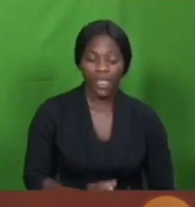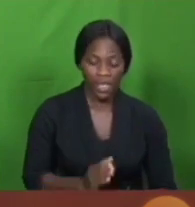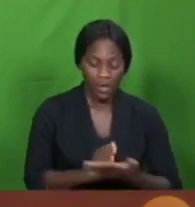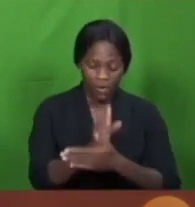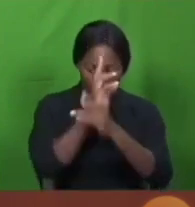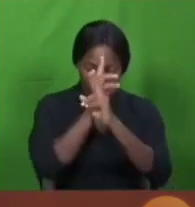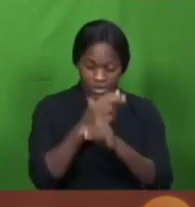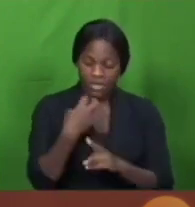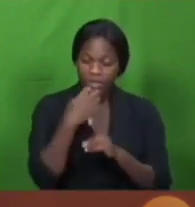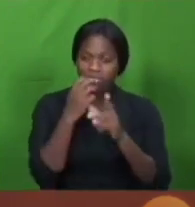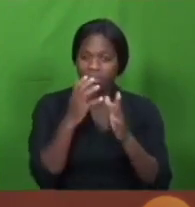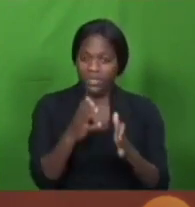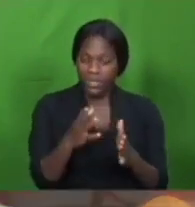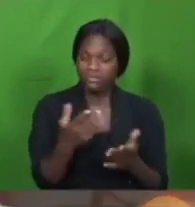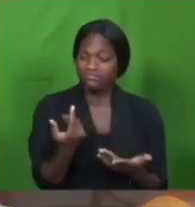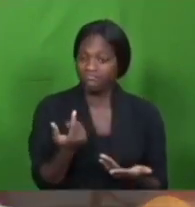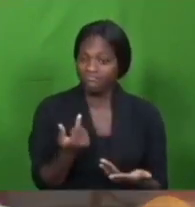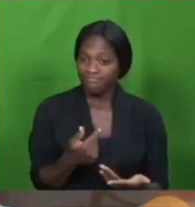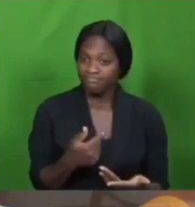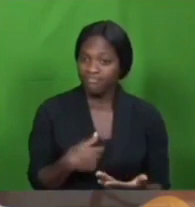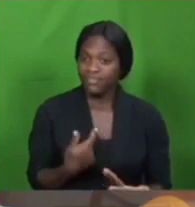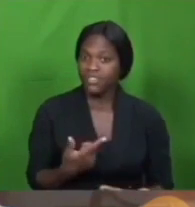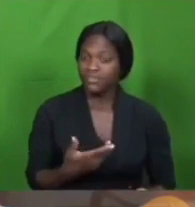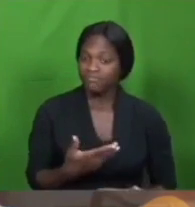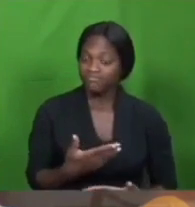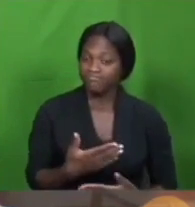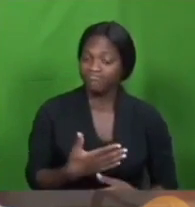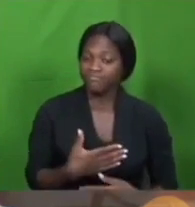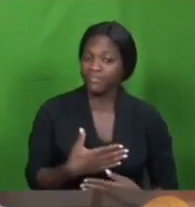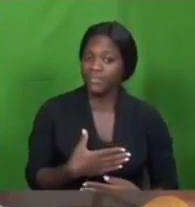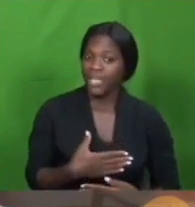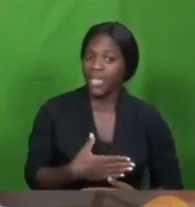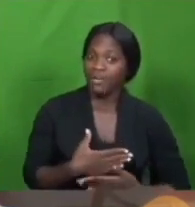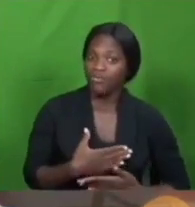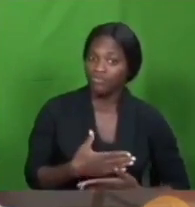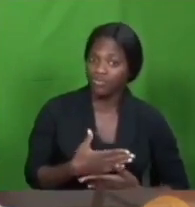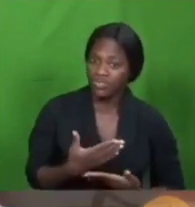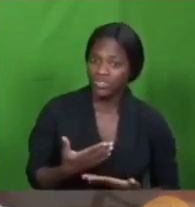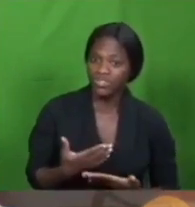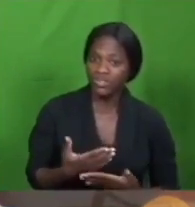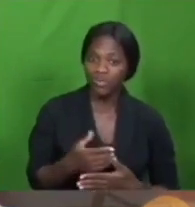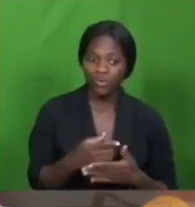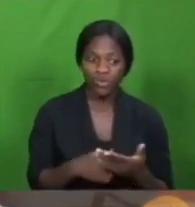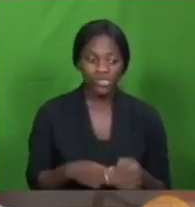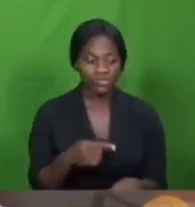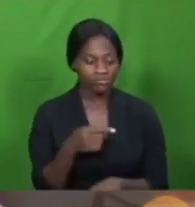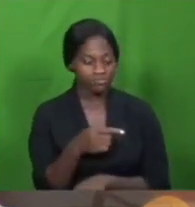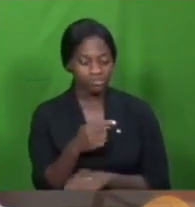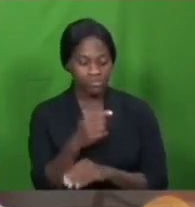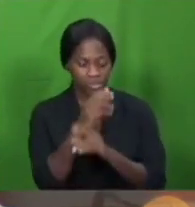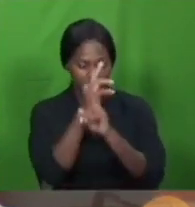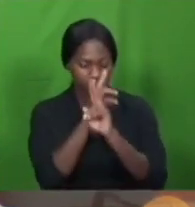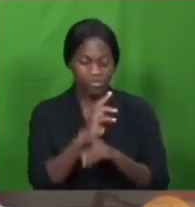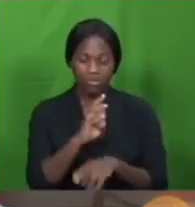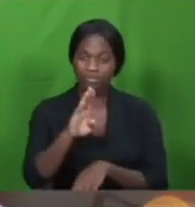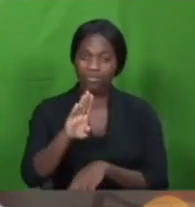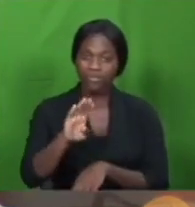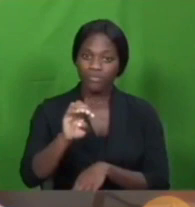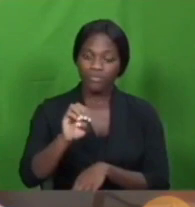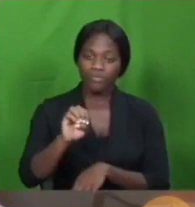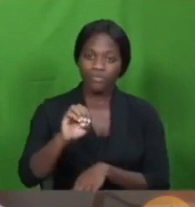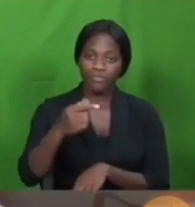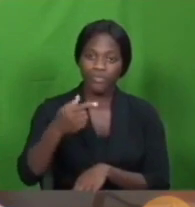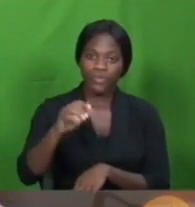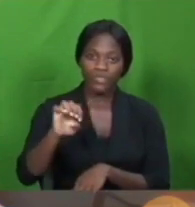very much appreciate the concern raised by Honorable Bejra, except